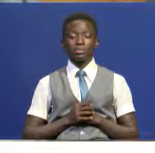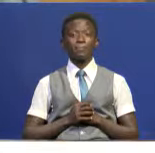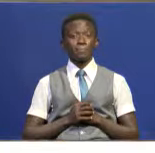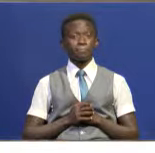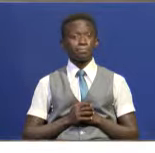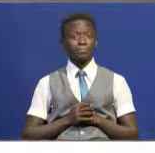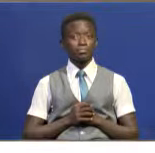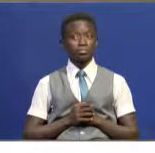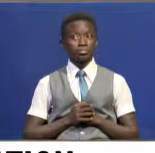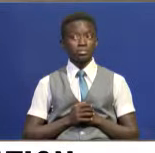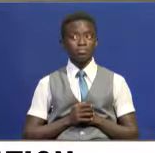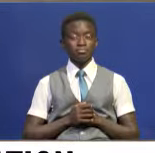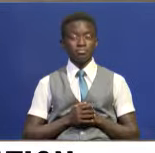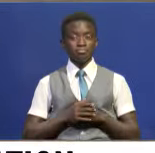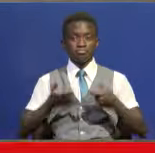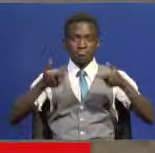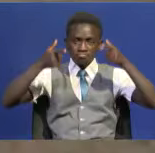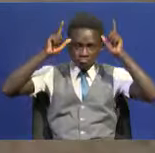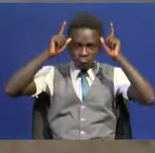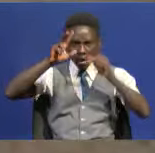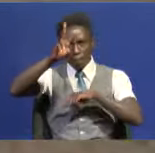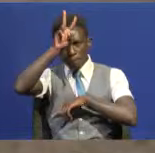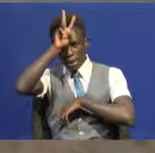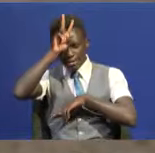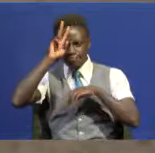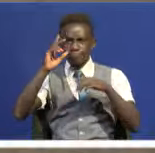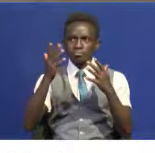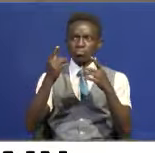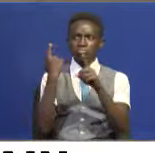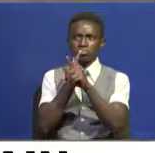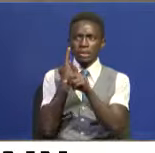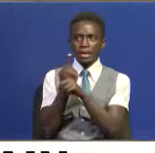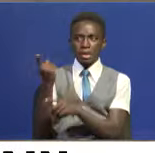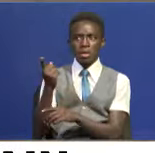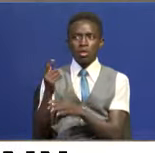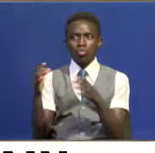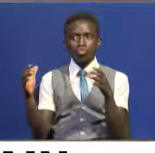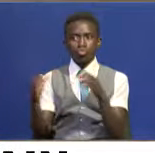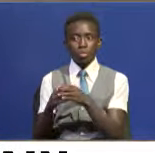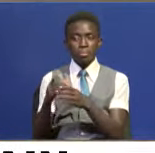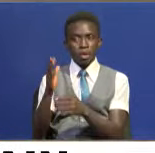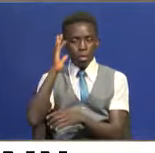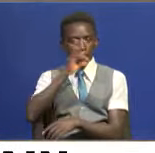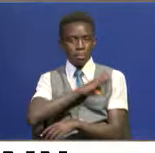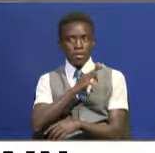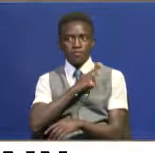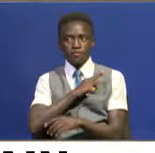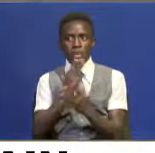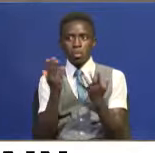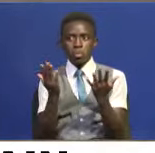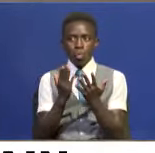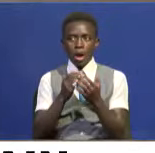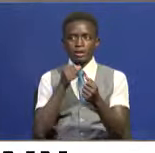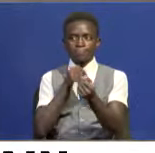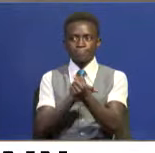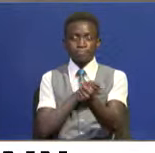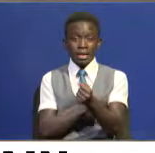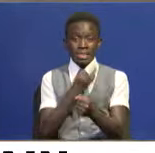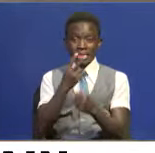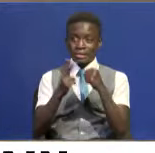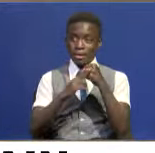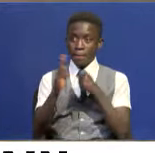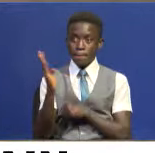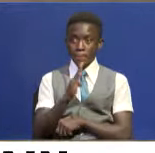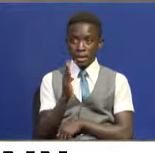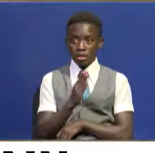Livestock farmers in nine counties are set to benefit from a 37 billion shillings co-investment program between United States Agency